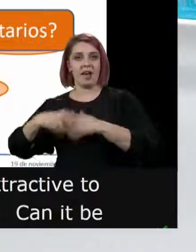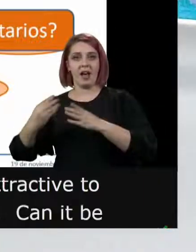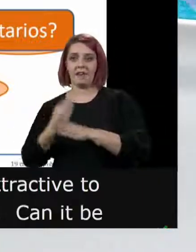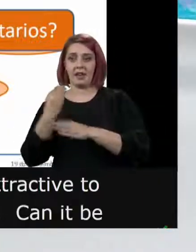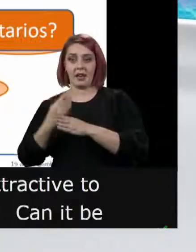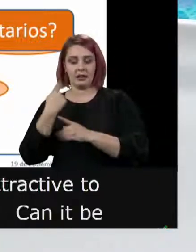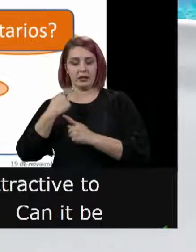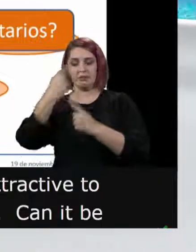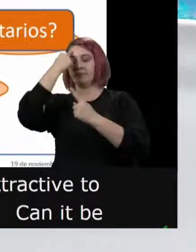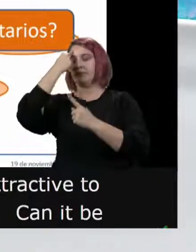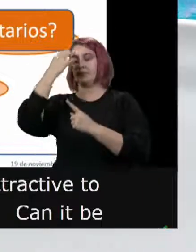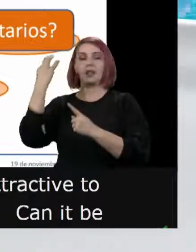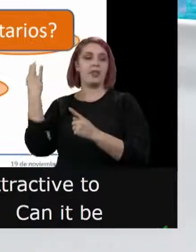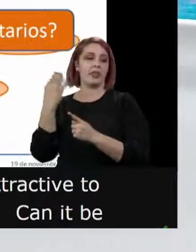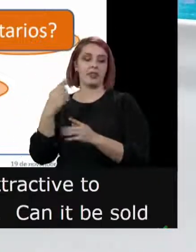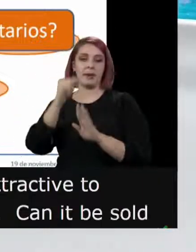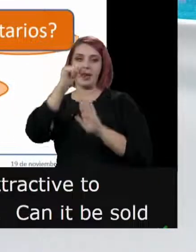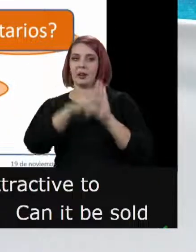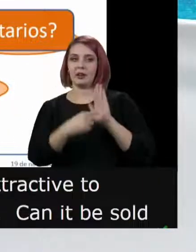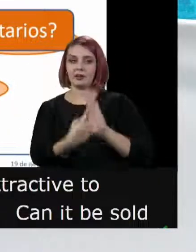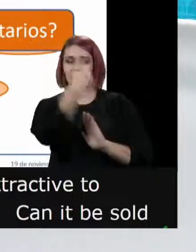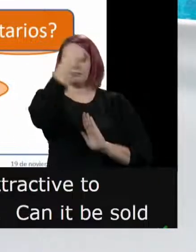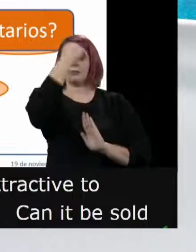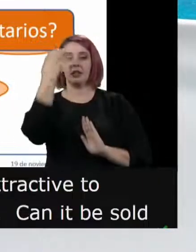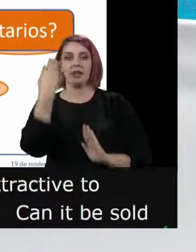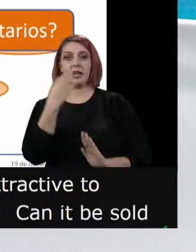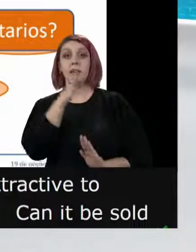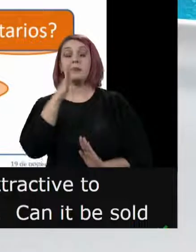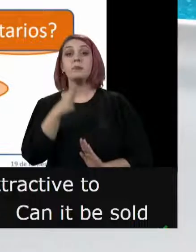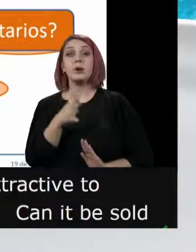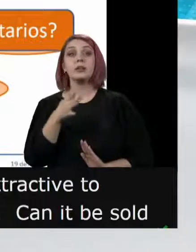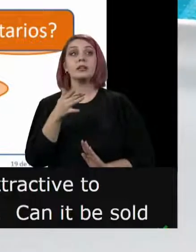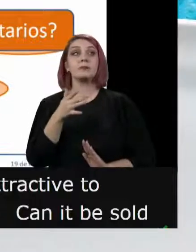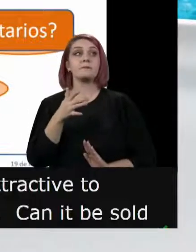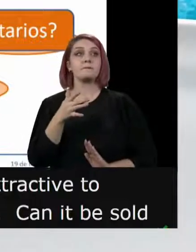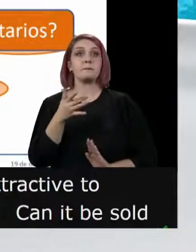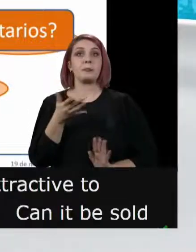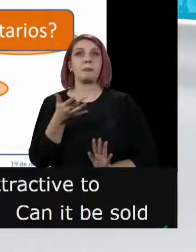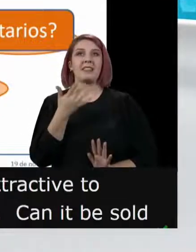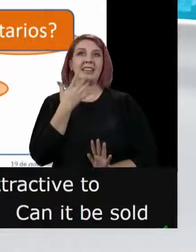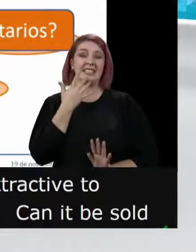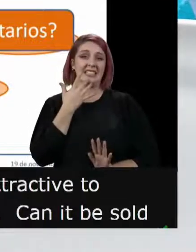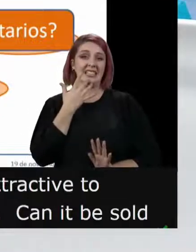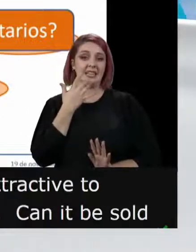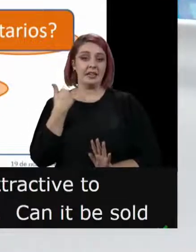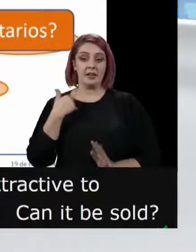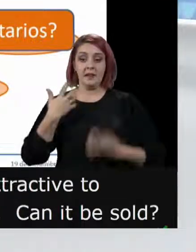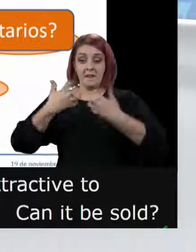comply with standardized requirements?